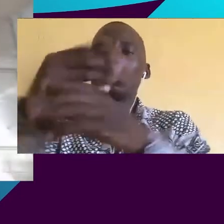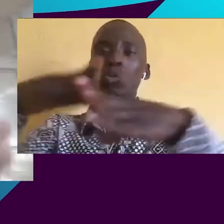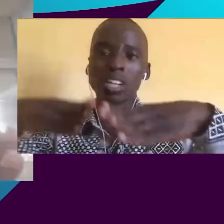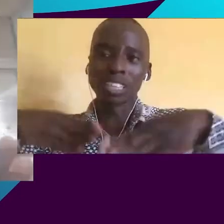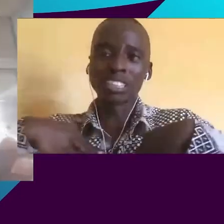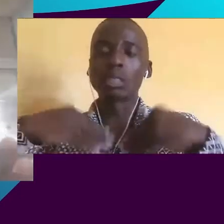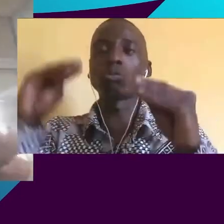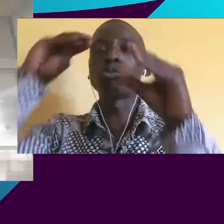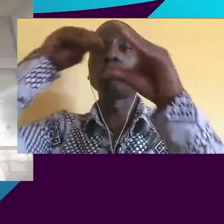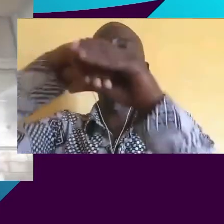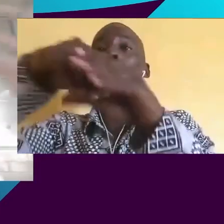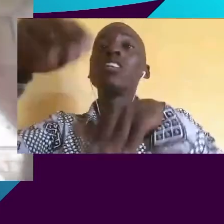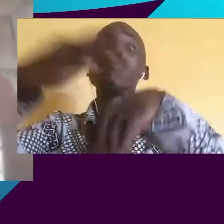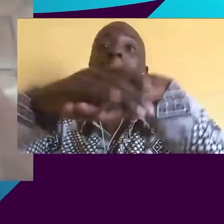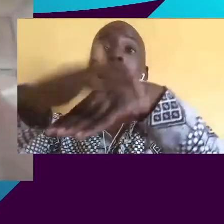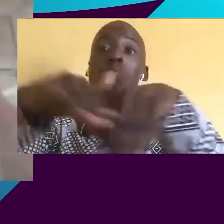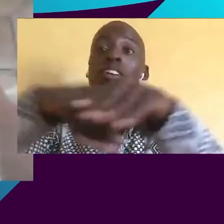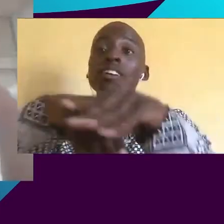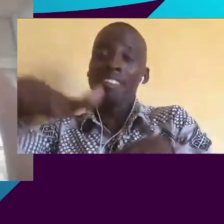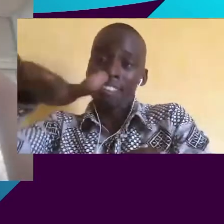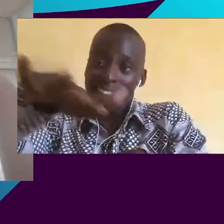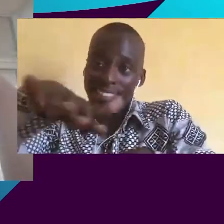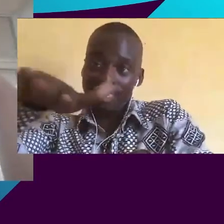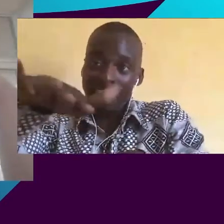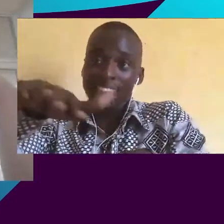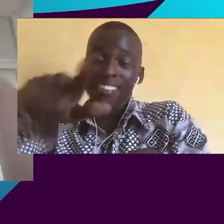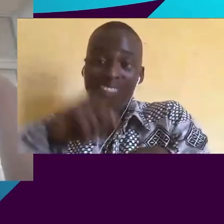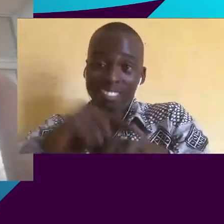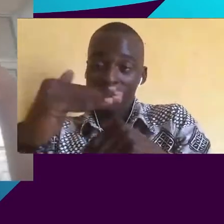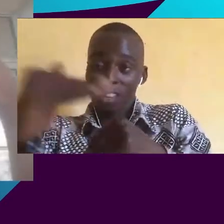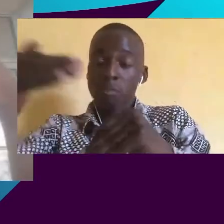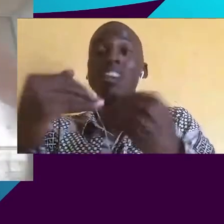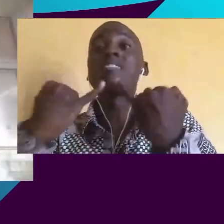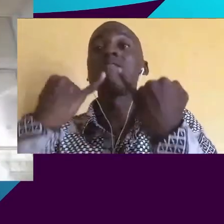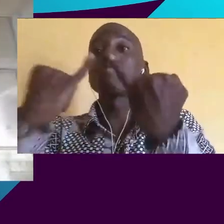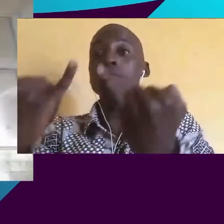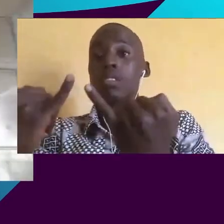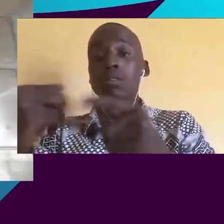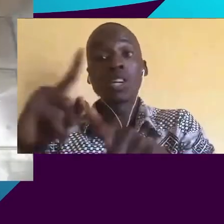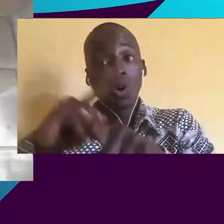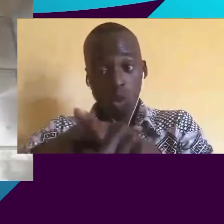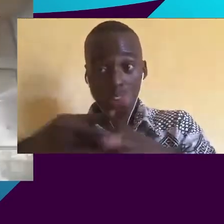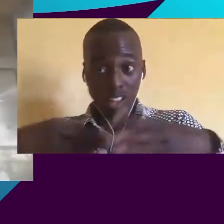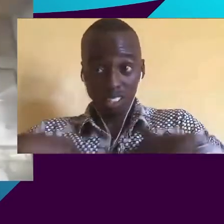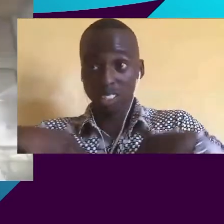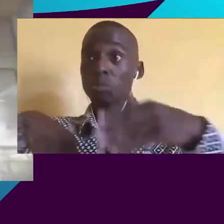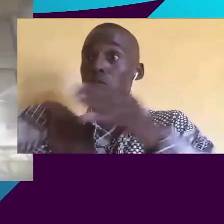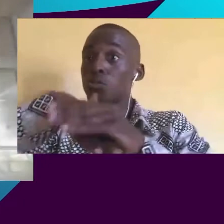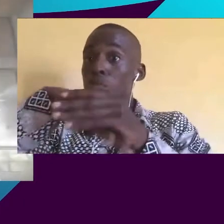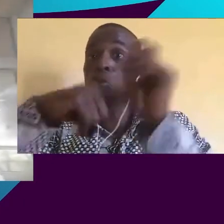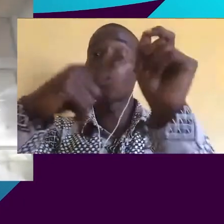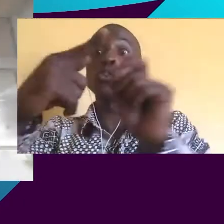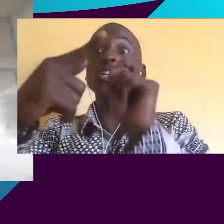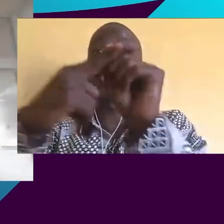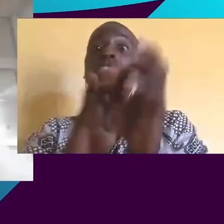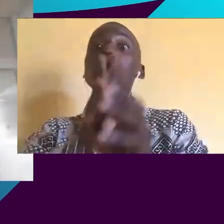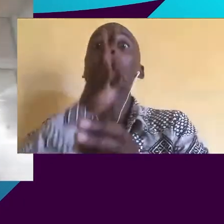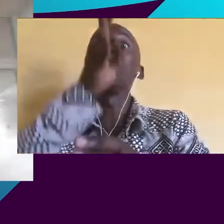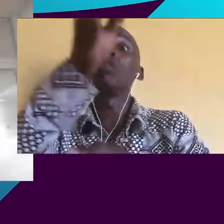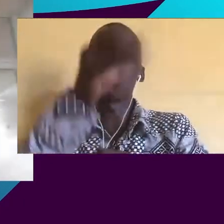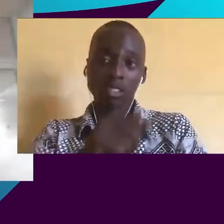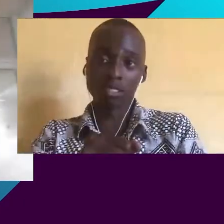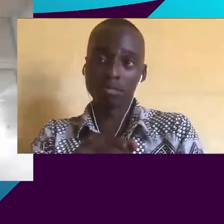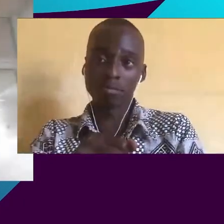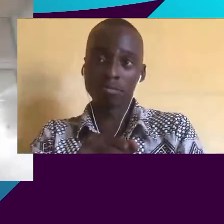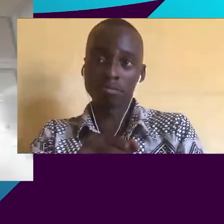in the era of professional football and tell them that your target should be way beyond scoring a